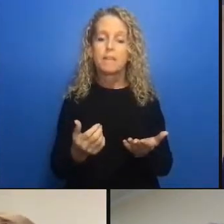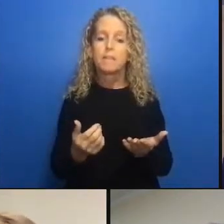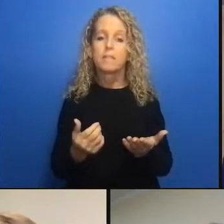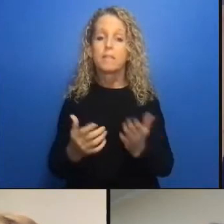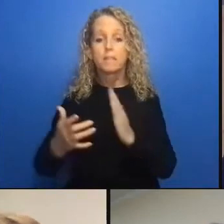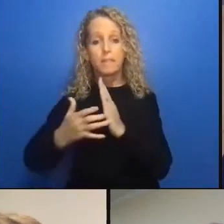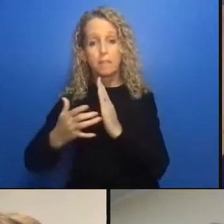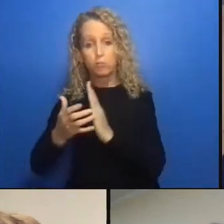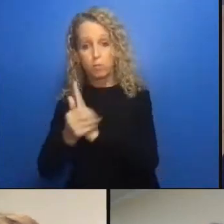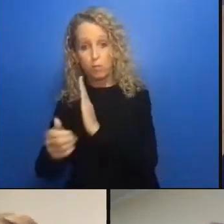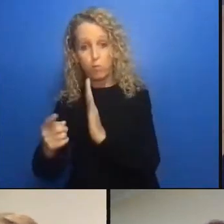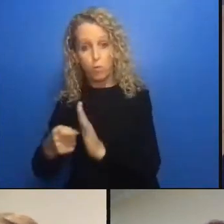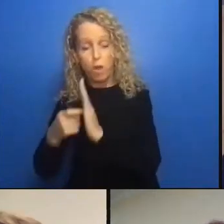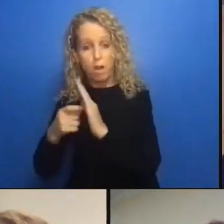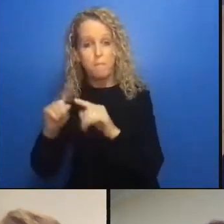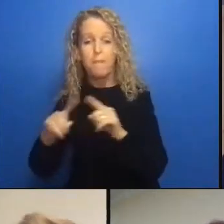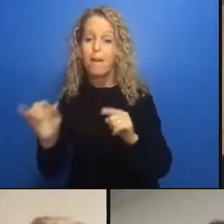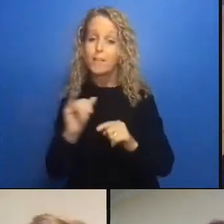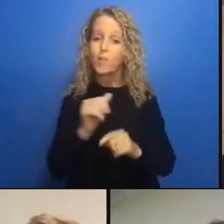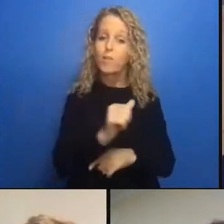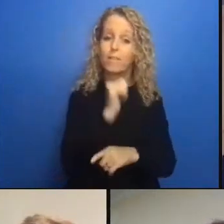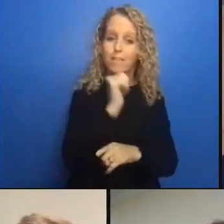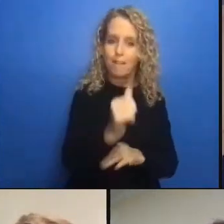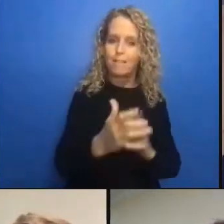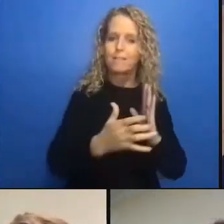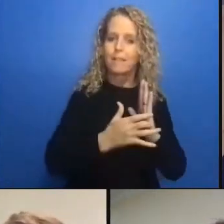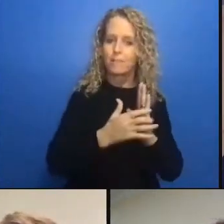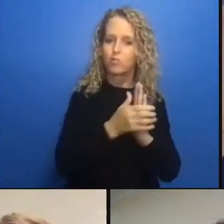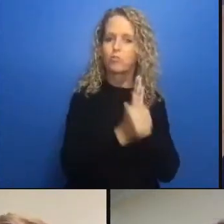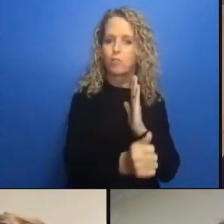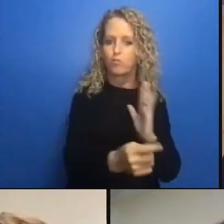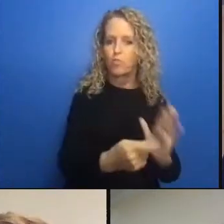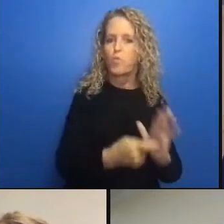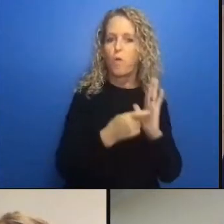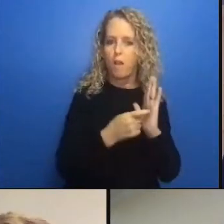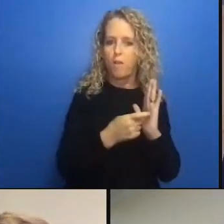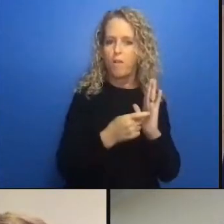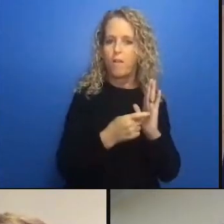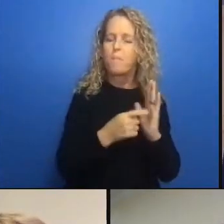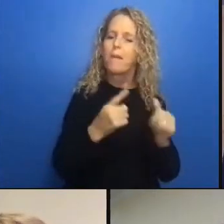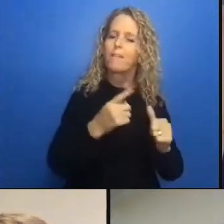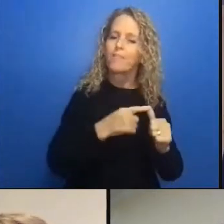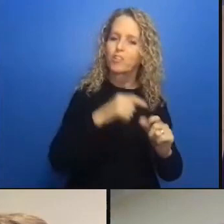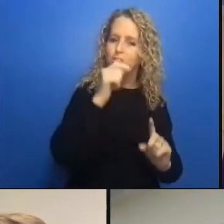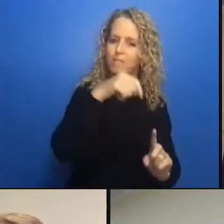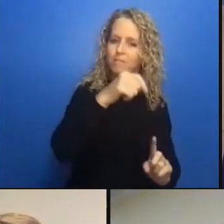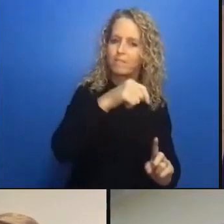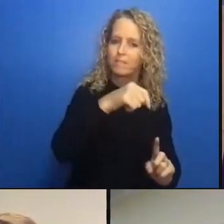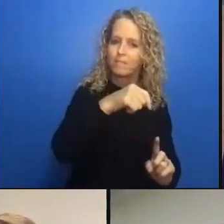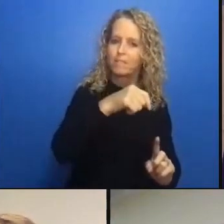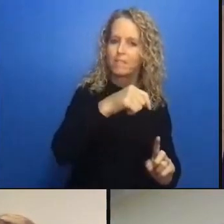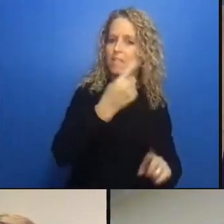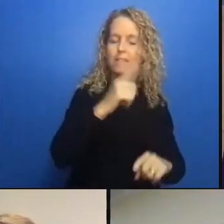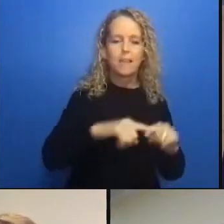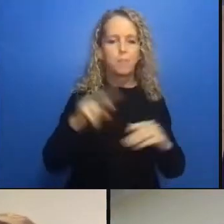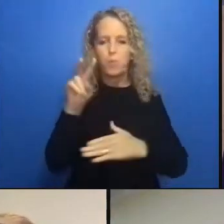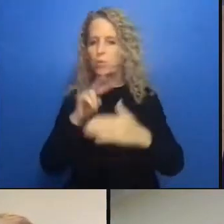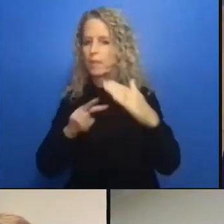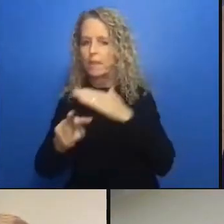learners so that they can then have the skills to learn the digital skills? Because we can't predict the digital skills, but we